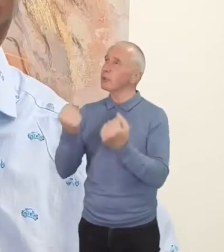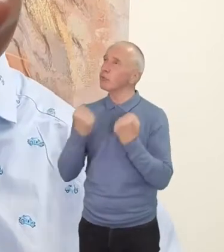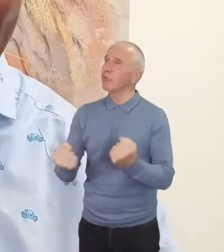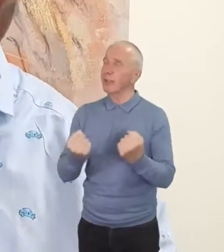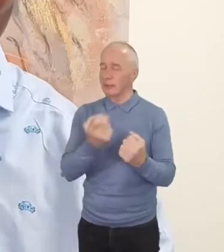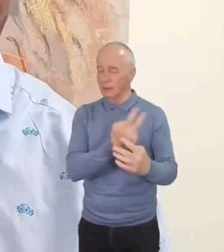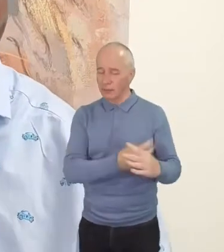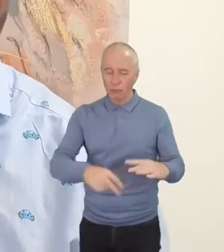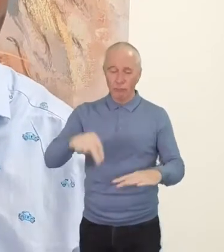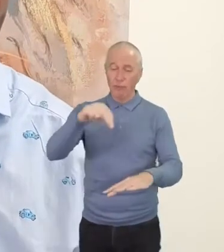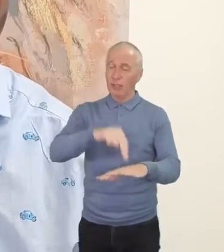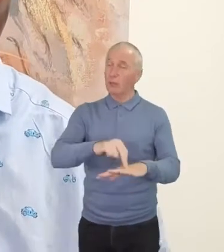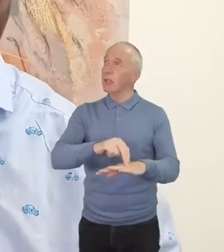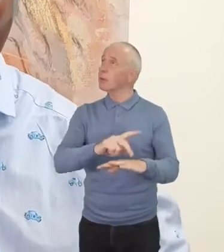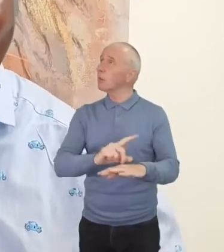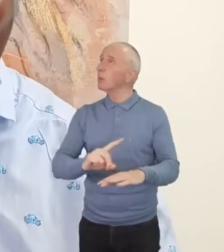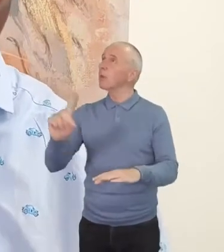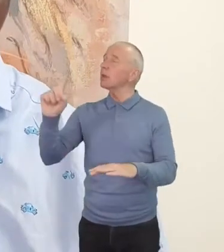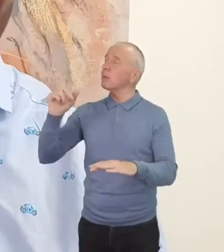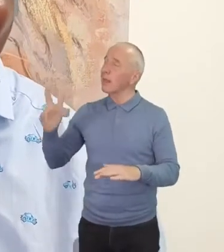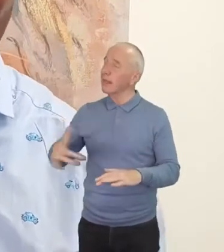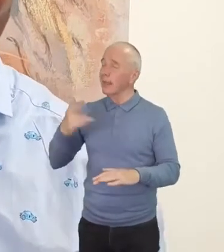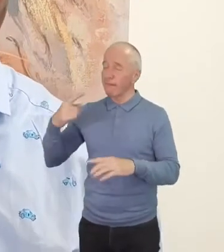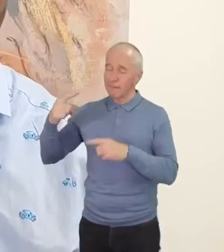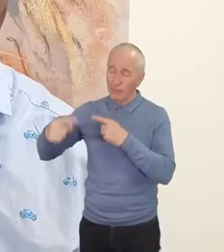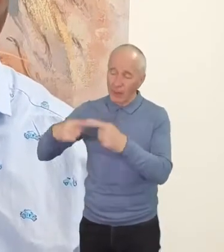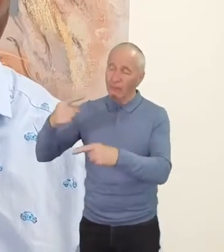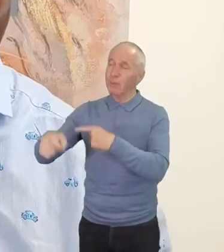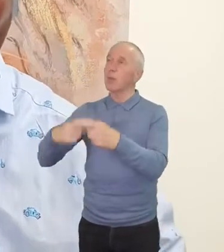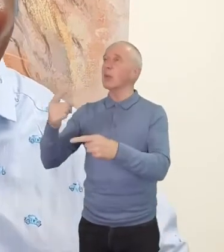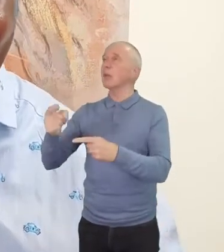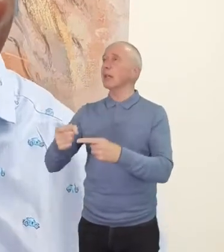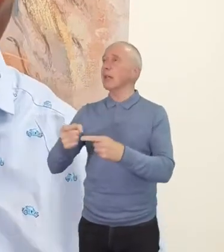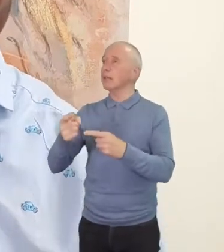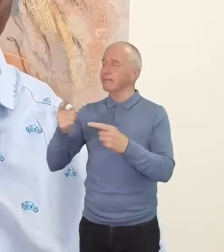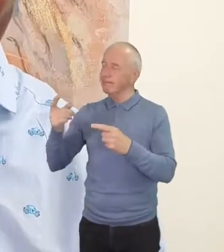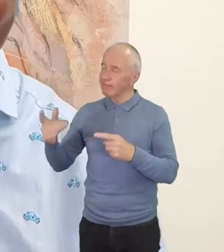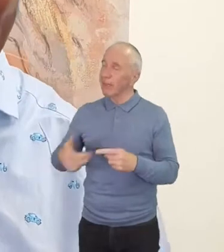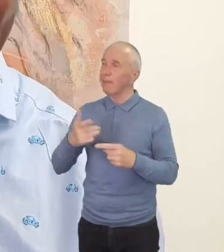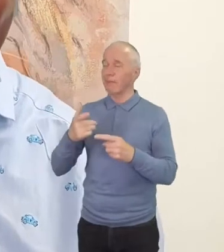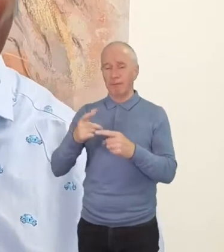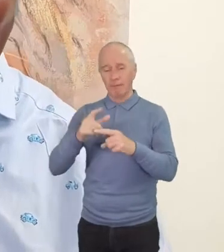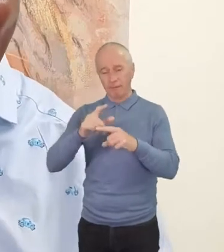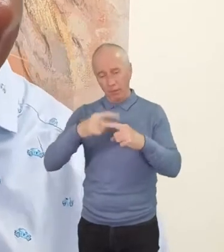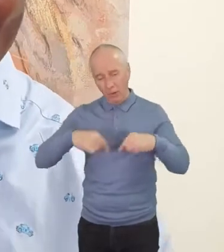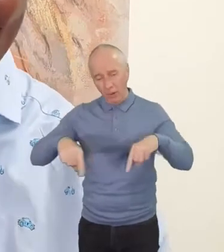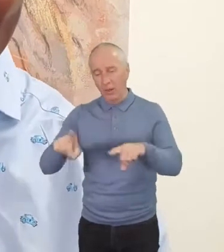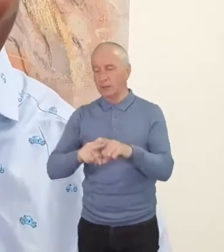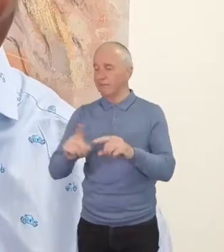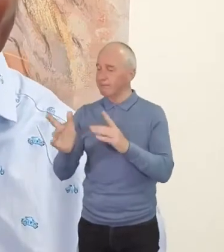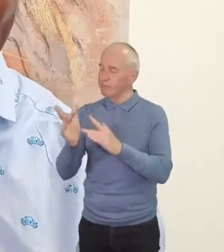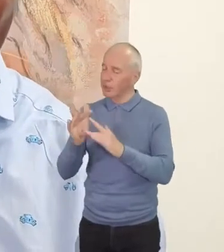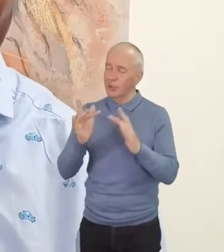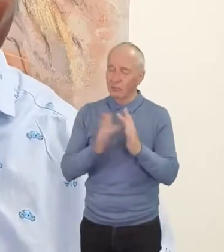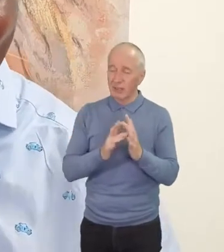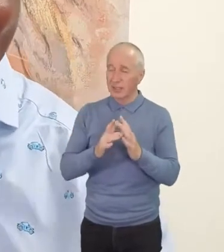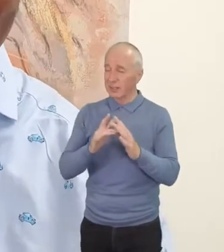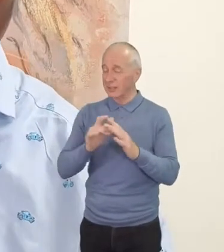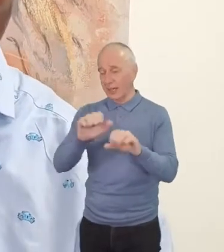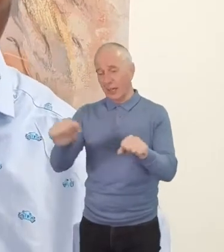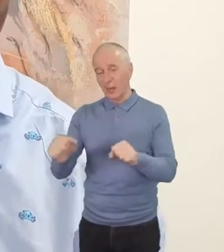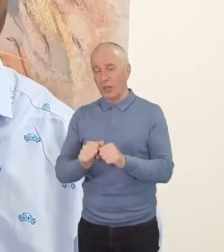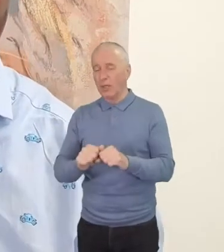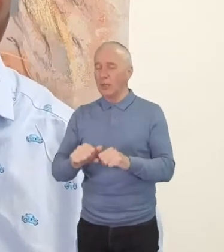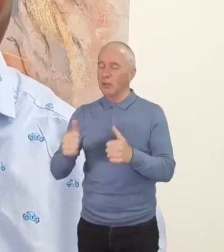one who lives forevermore and makes intercession for us. Jesus Christ, our good shepherd, the